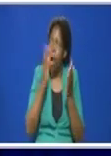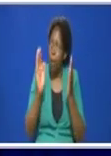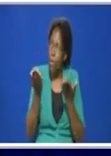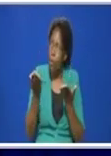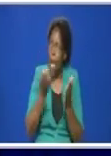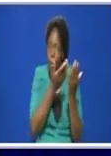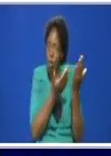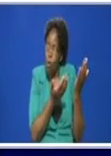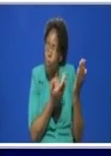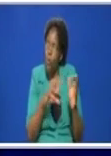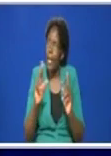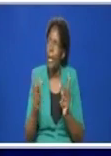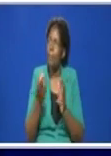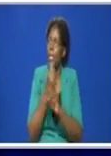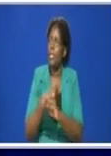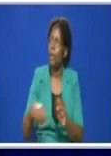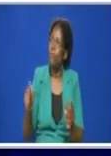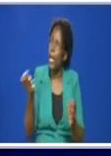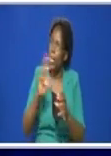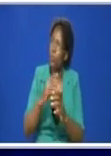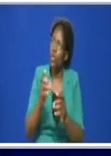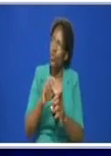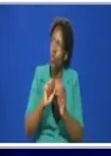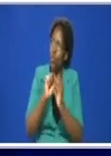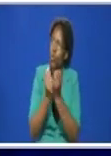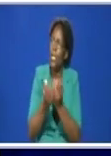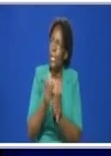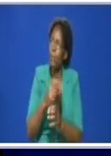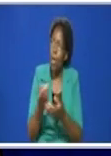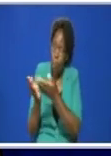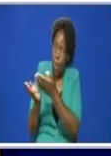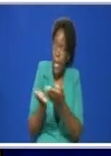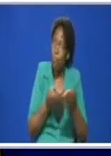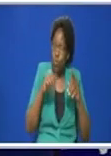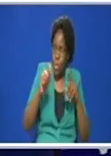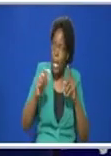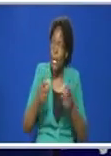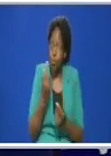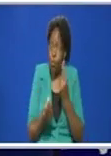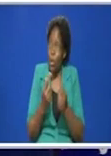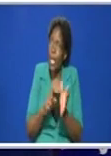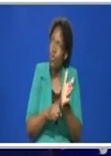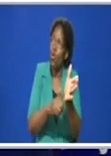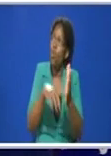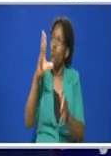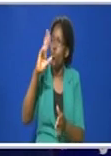safe, sanitizing and keeping your social distance. Welcome to our today's cooking show. No.